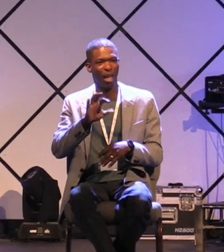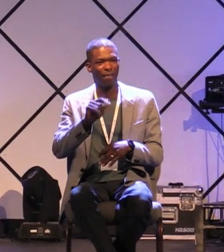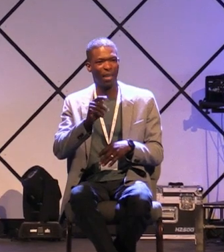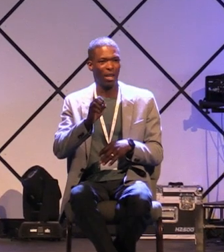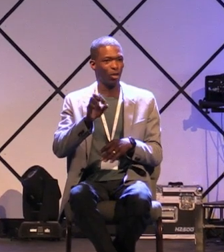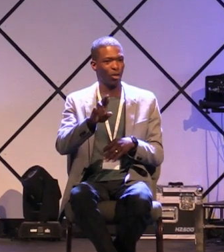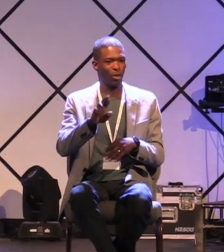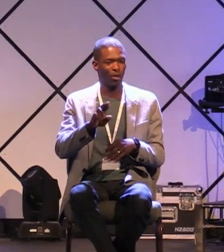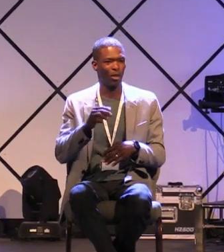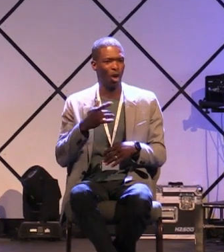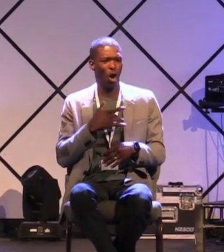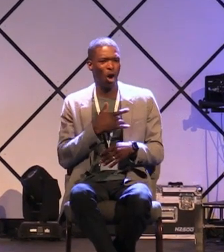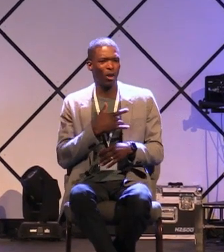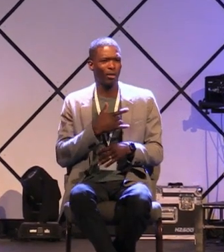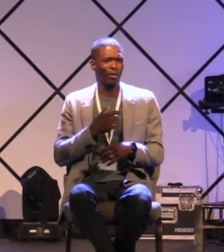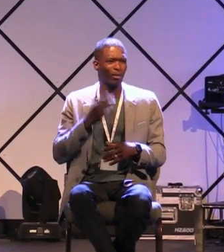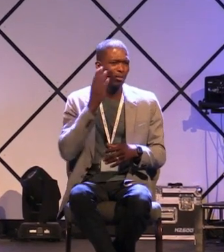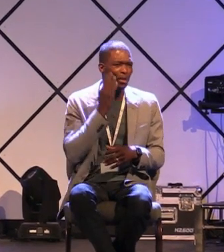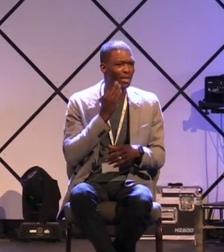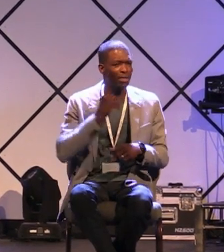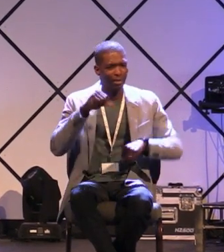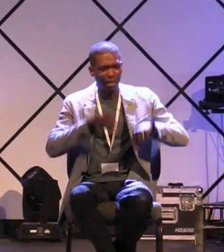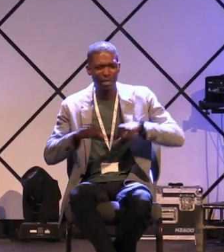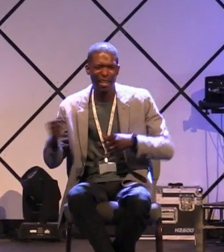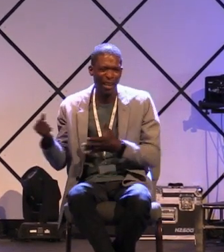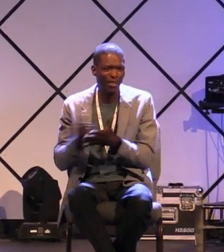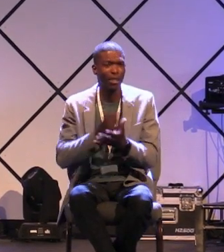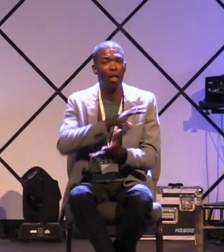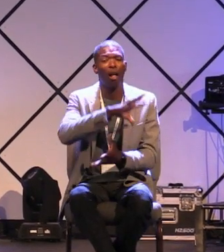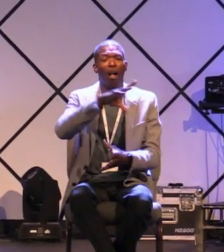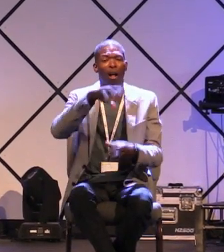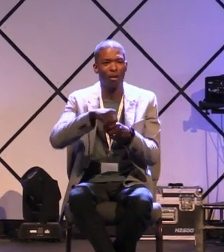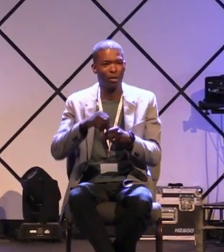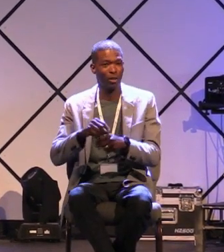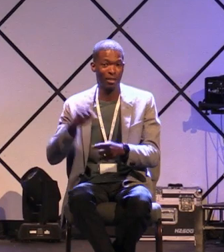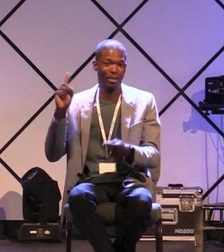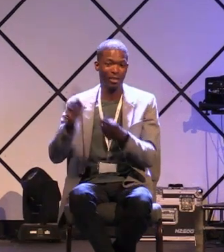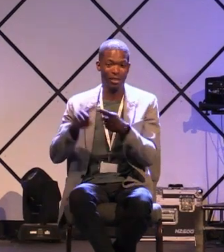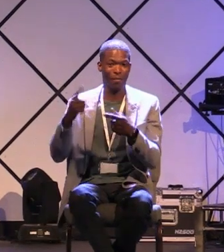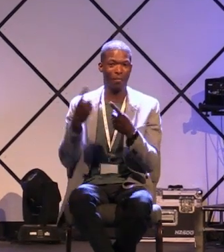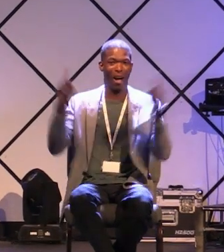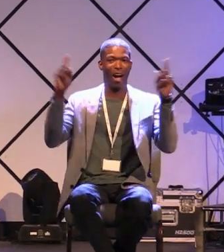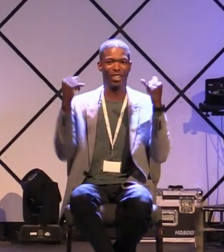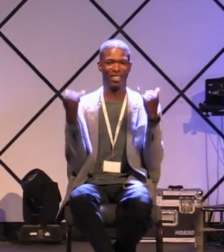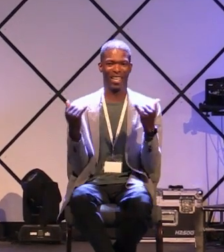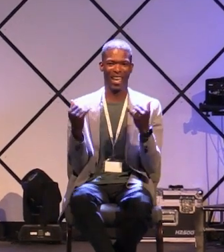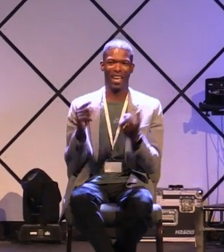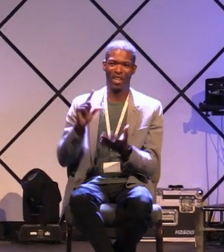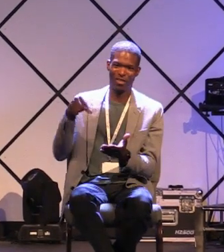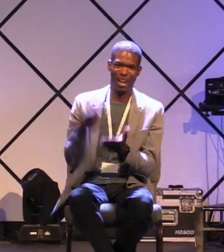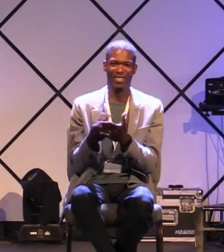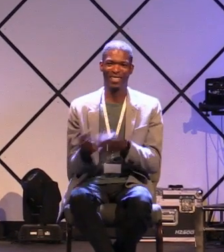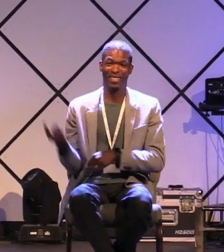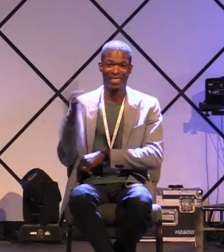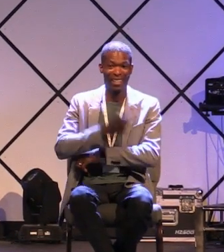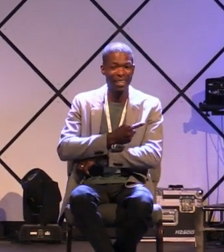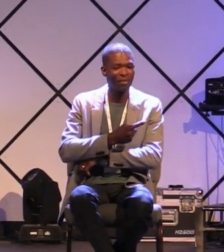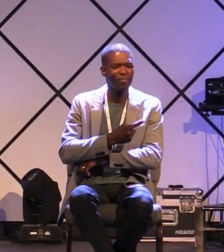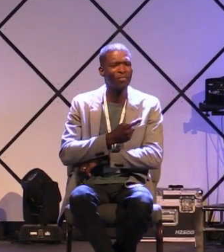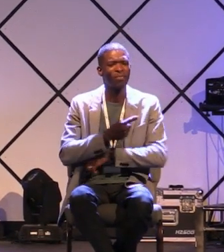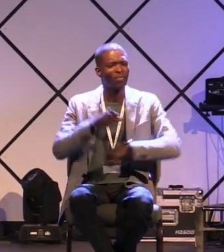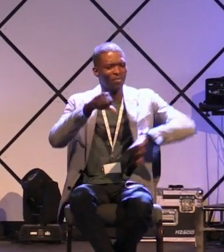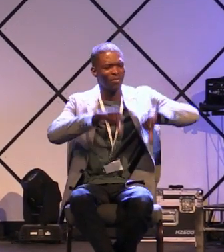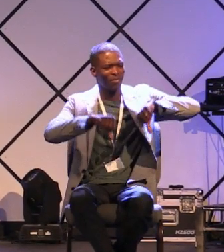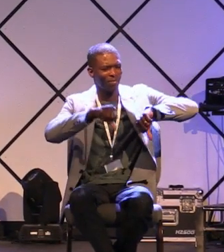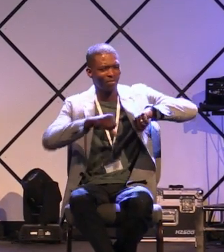and the experience, all of which bring us to this day today, graduation day, this very special day. The science